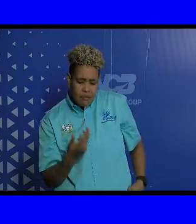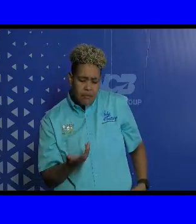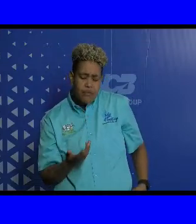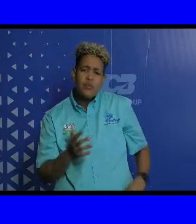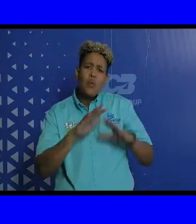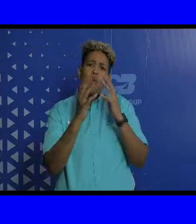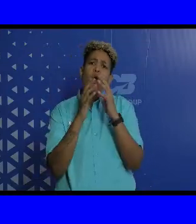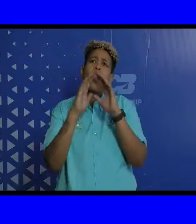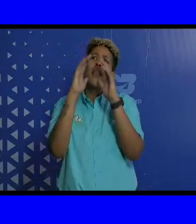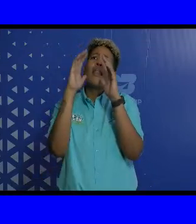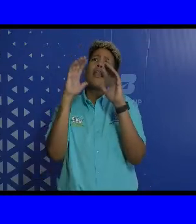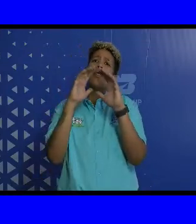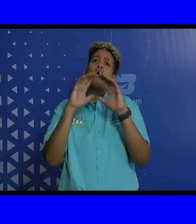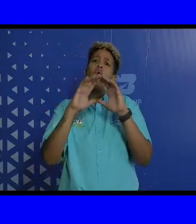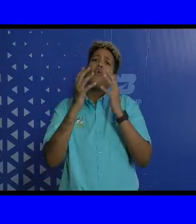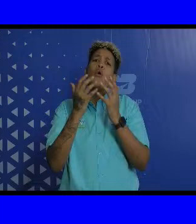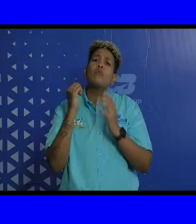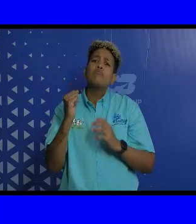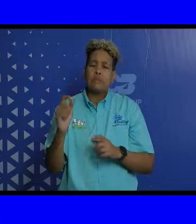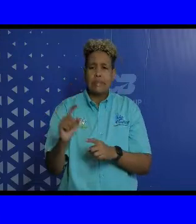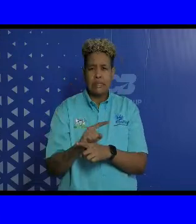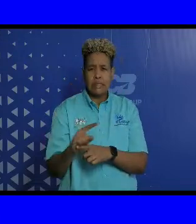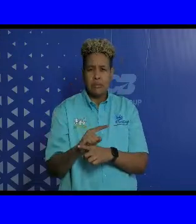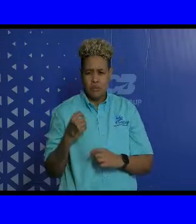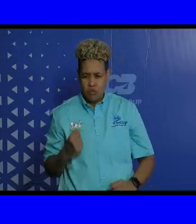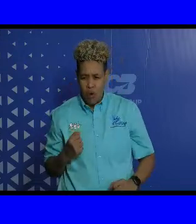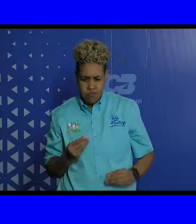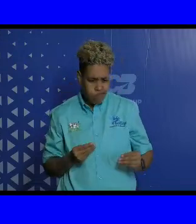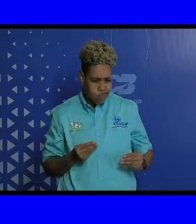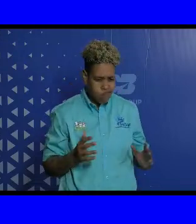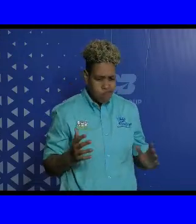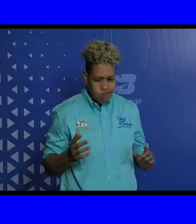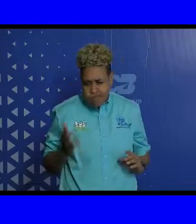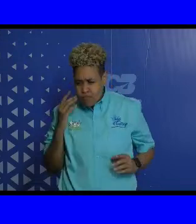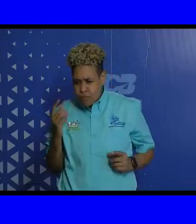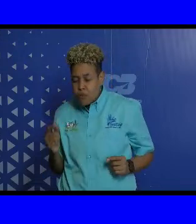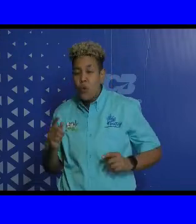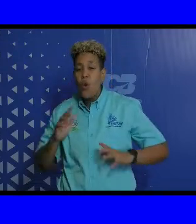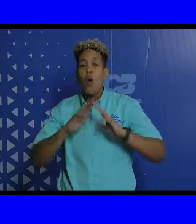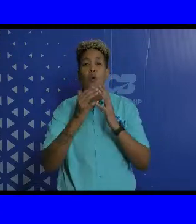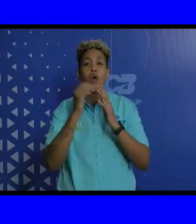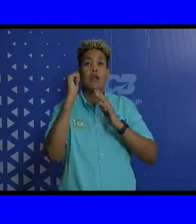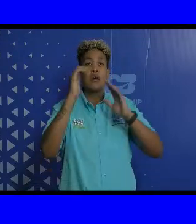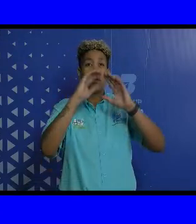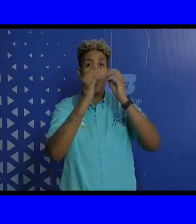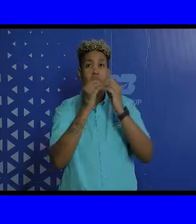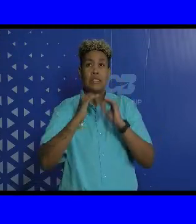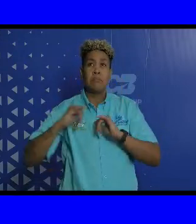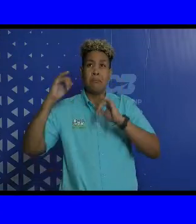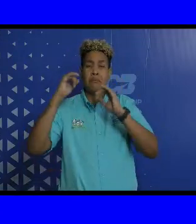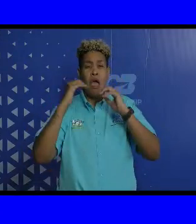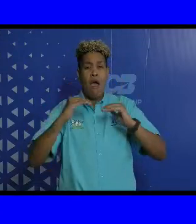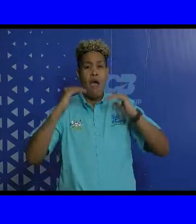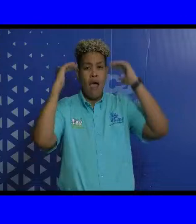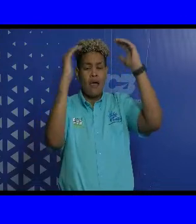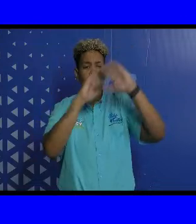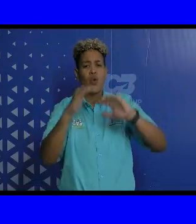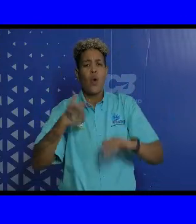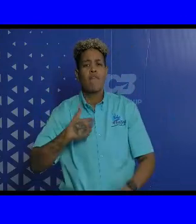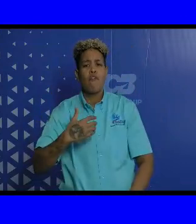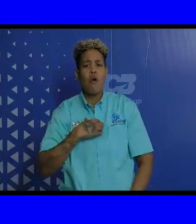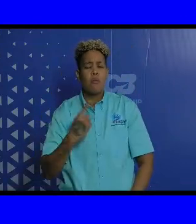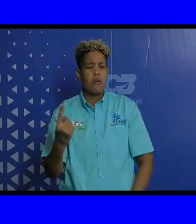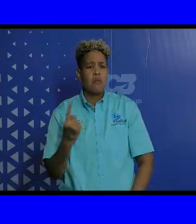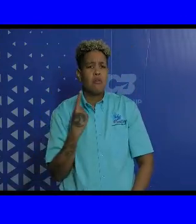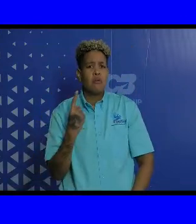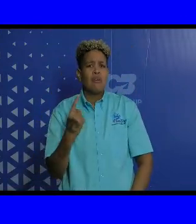the world-class organizations are very disciplined. And thirdly, world-class organizations, they don't have the complaints that we were